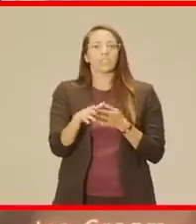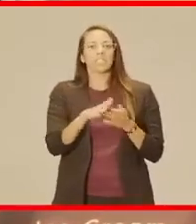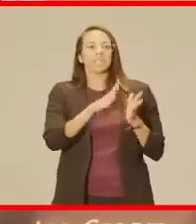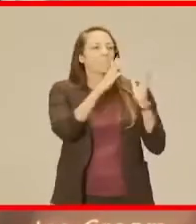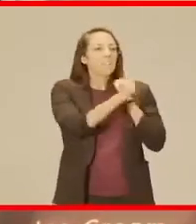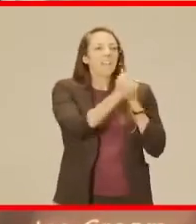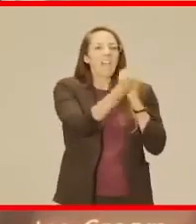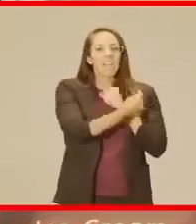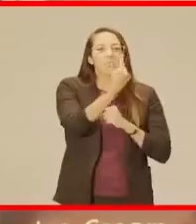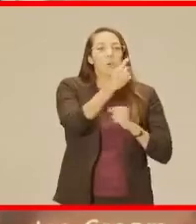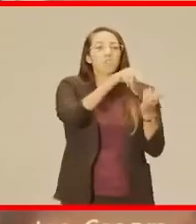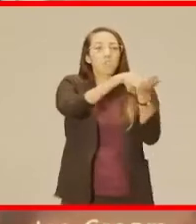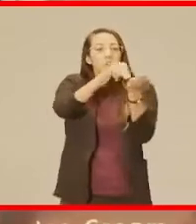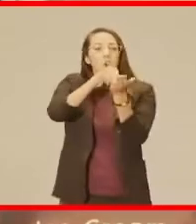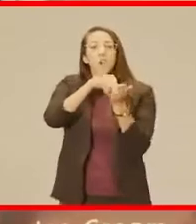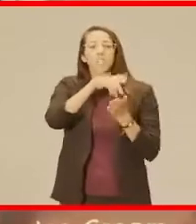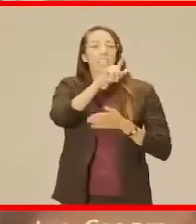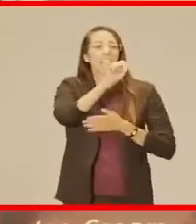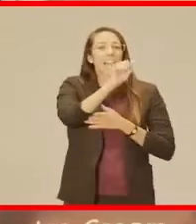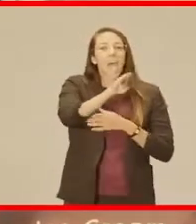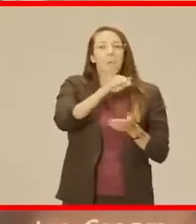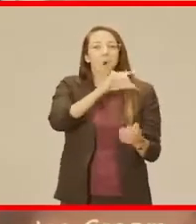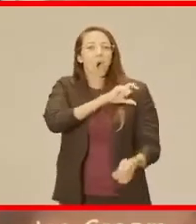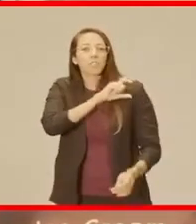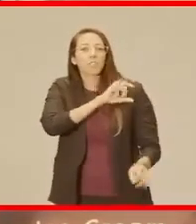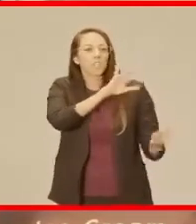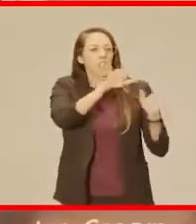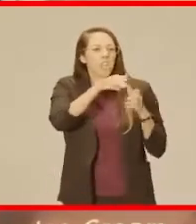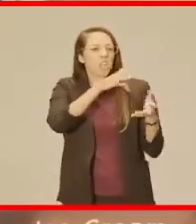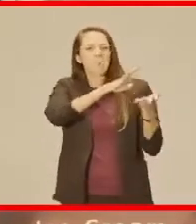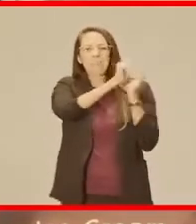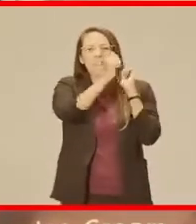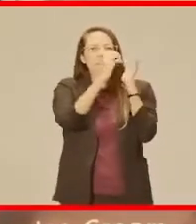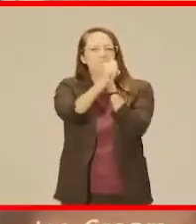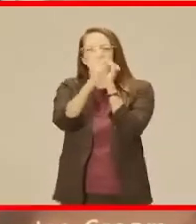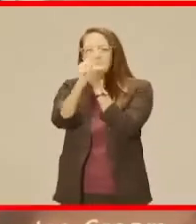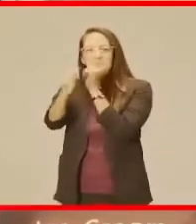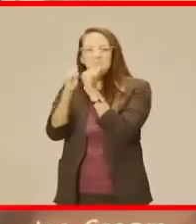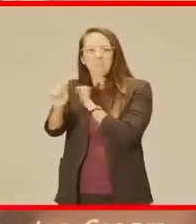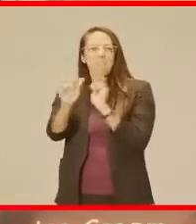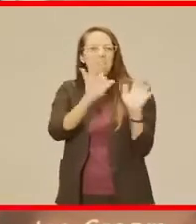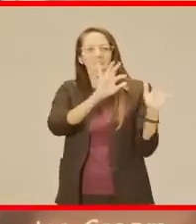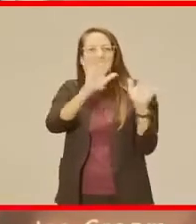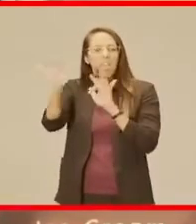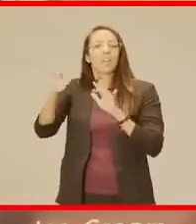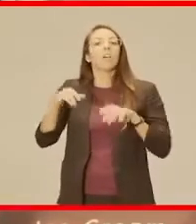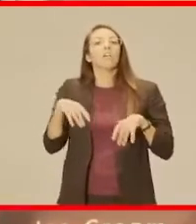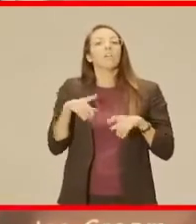Joys. And other ladies he and Ash and their other friends come across during their journey.